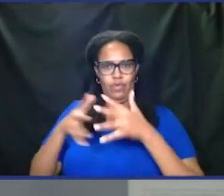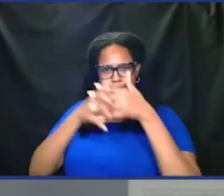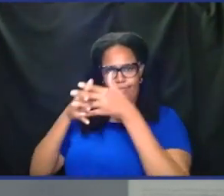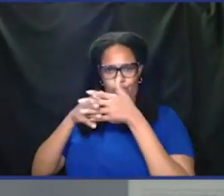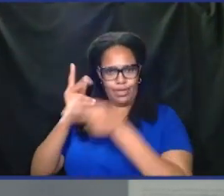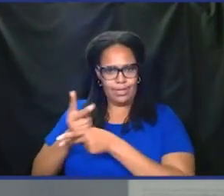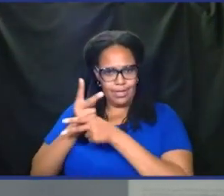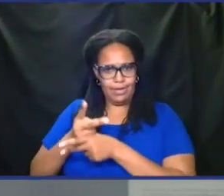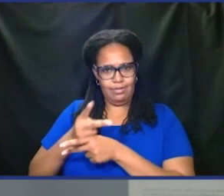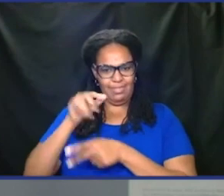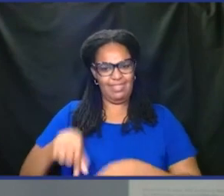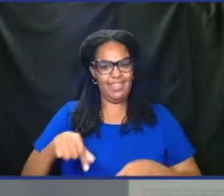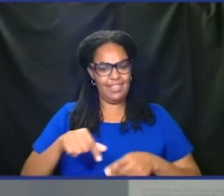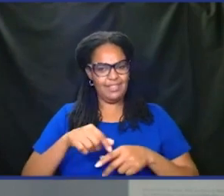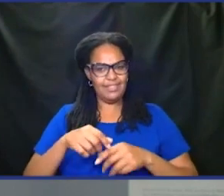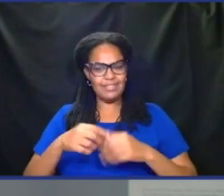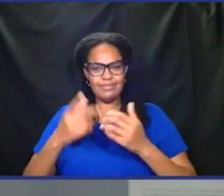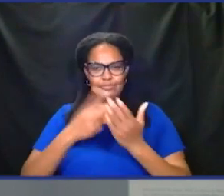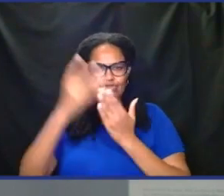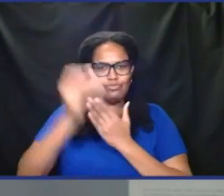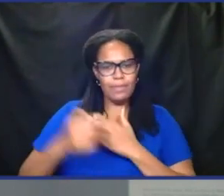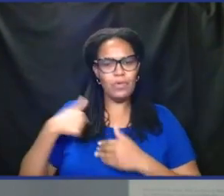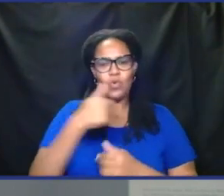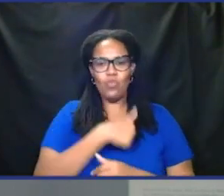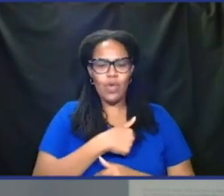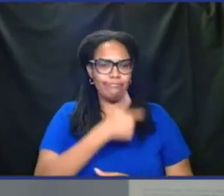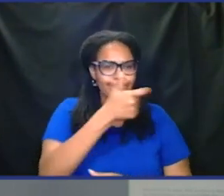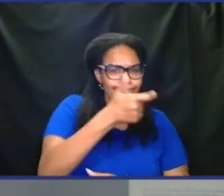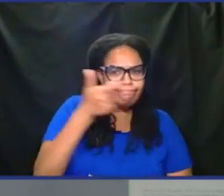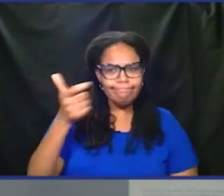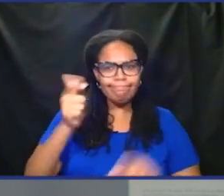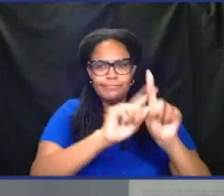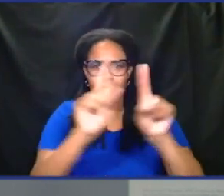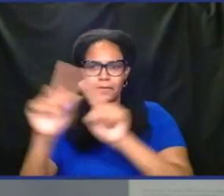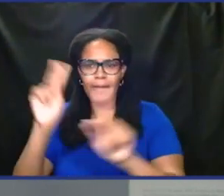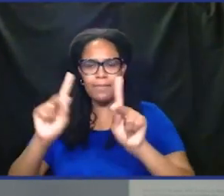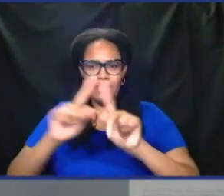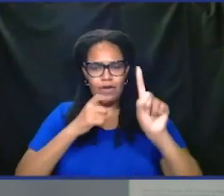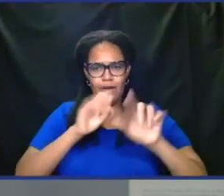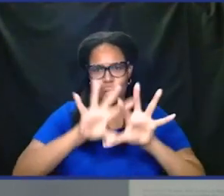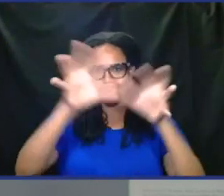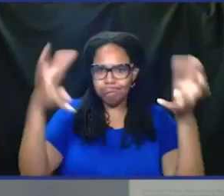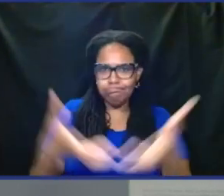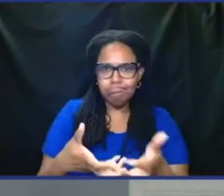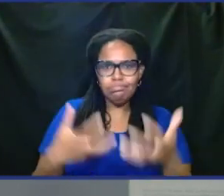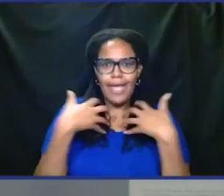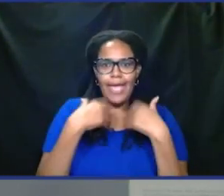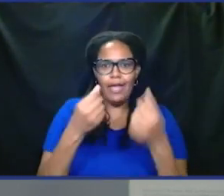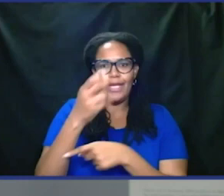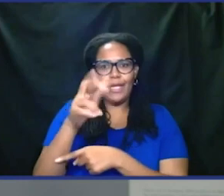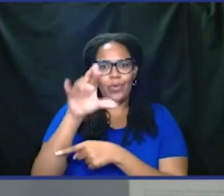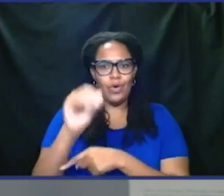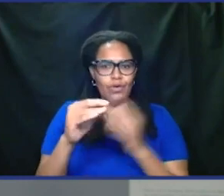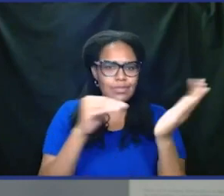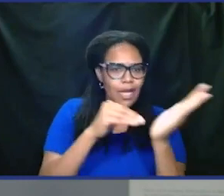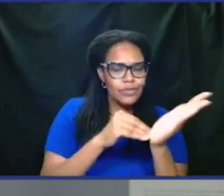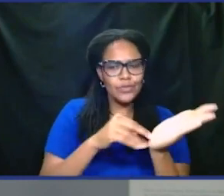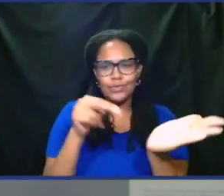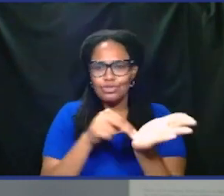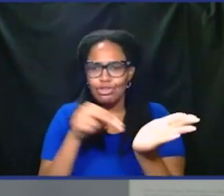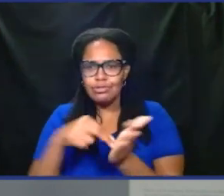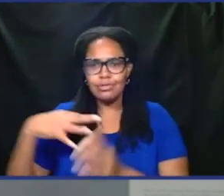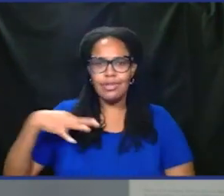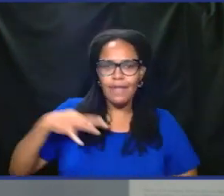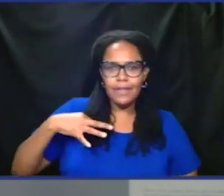stream, we've been around the world and met health heroes, the doctors, nurses, and volunteers who are committed